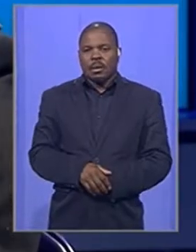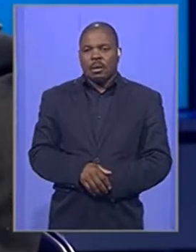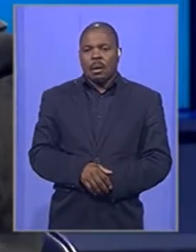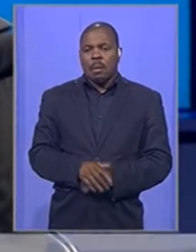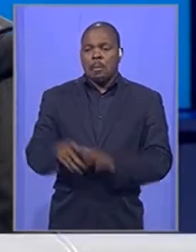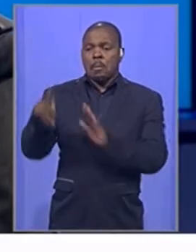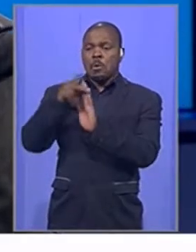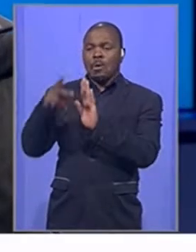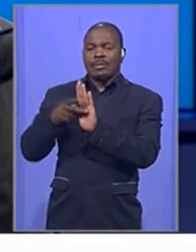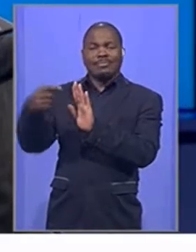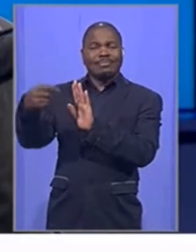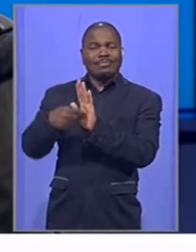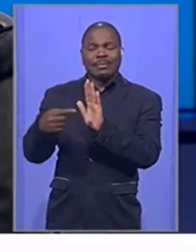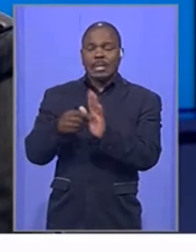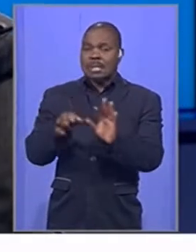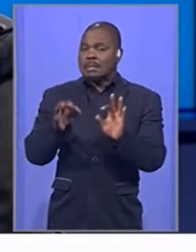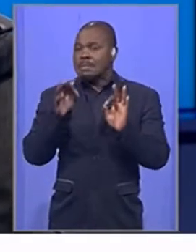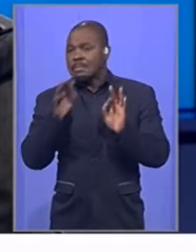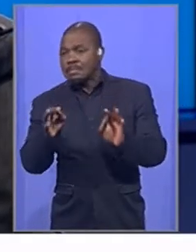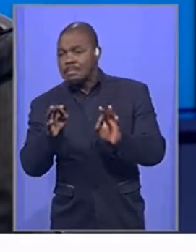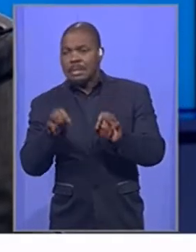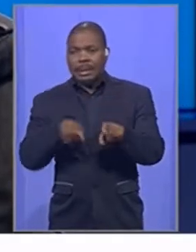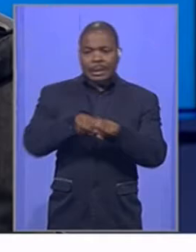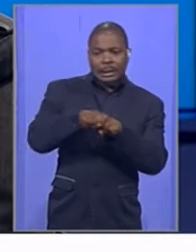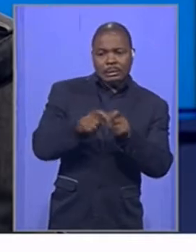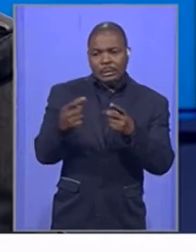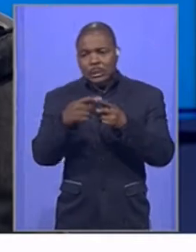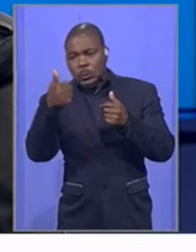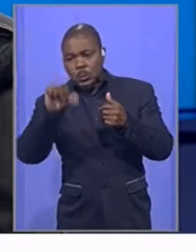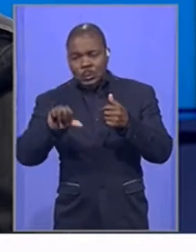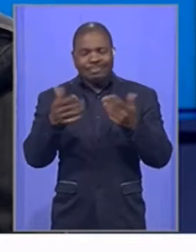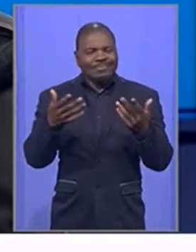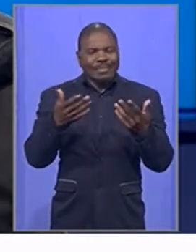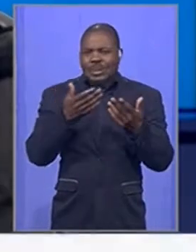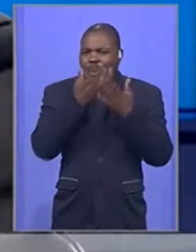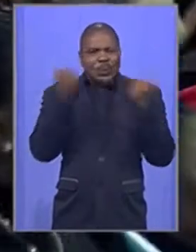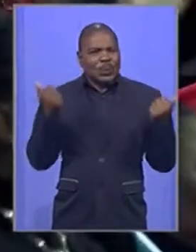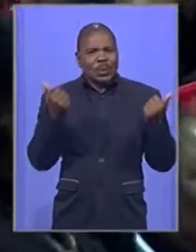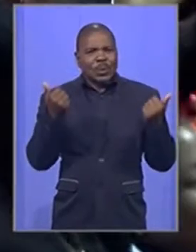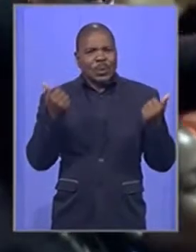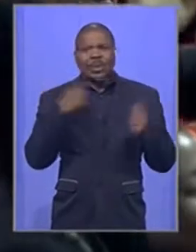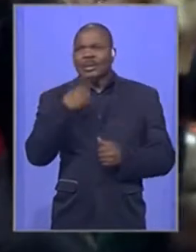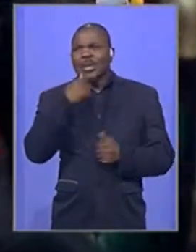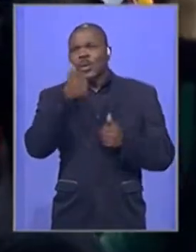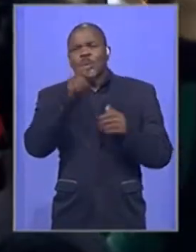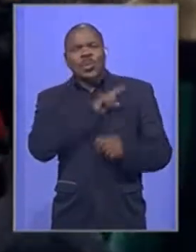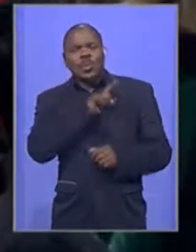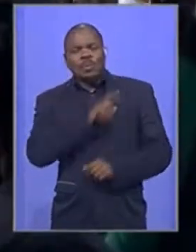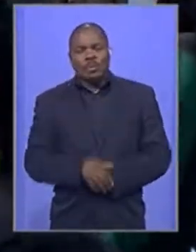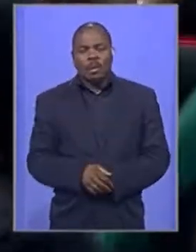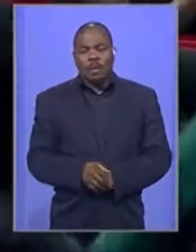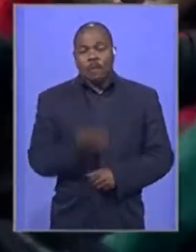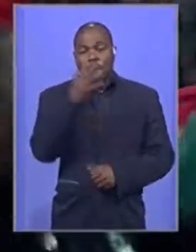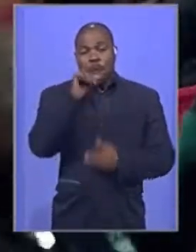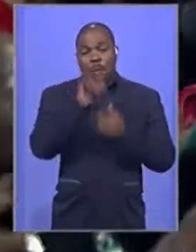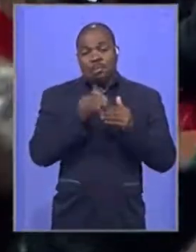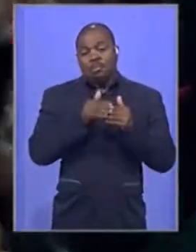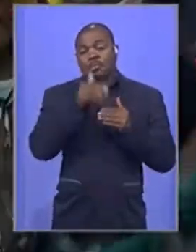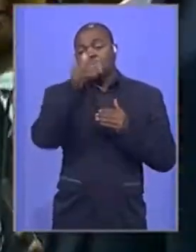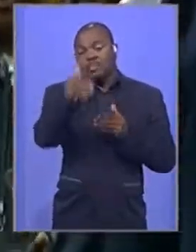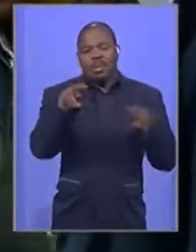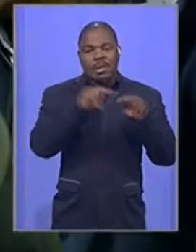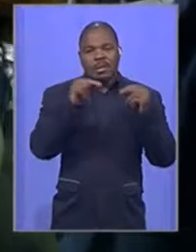functional. They haven't been tested yet. So how do we derive its meaning of good from? Le fa go setse dikgwedi di le 4 pele ga ditlhopho